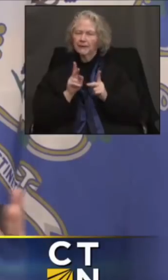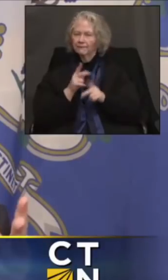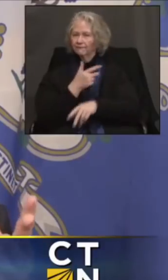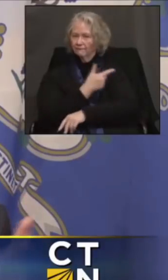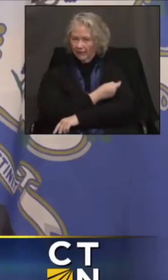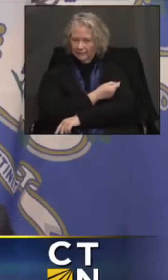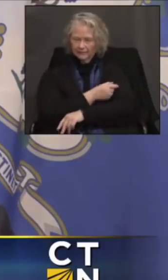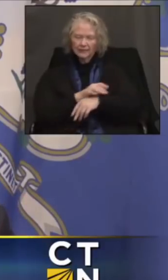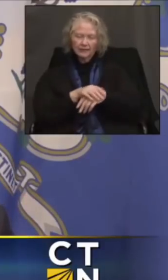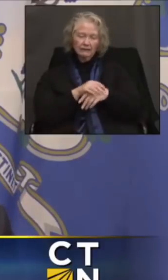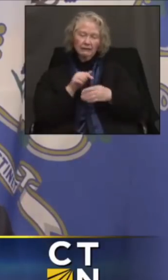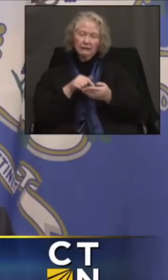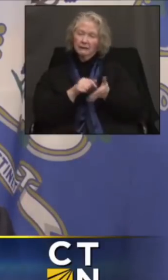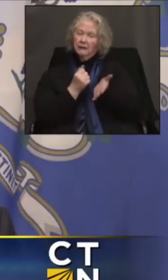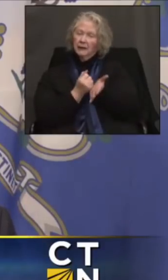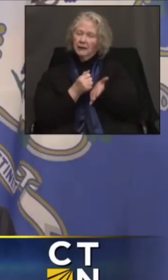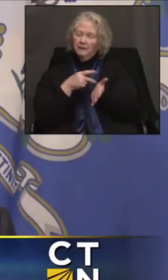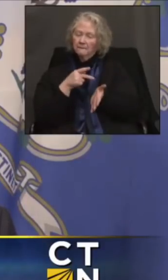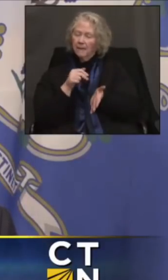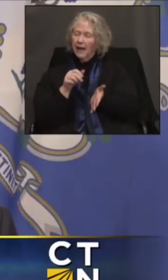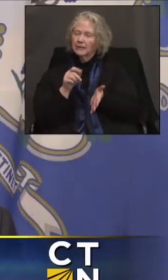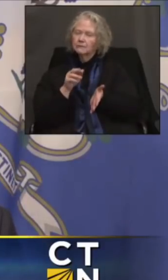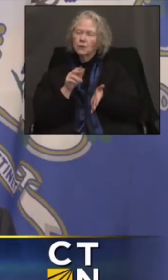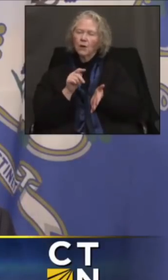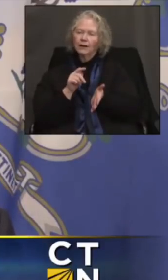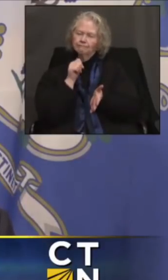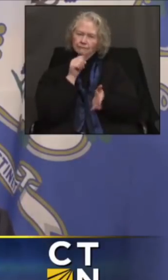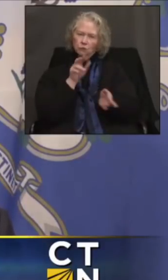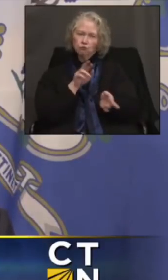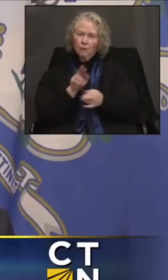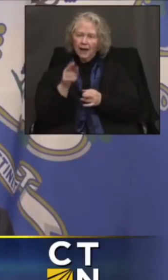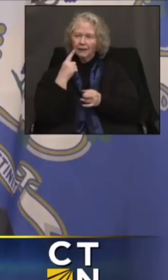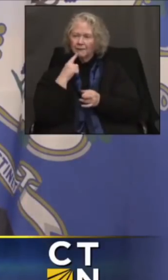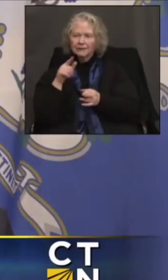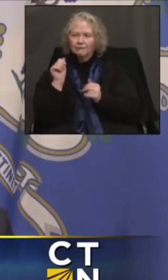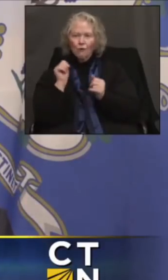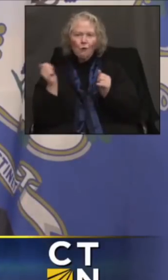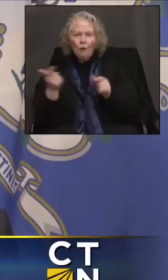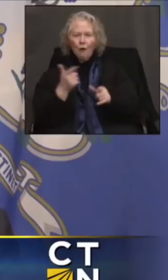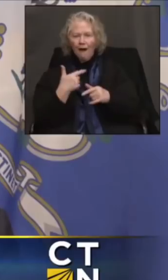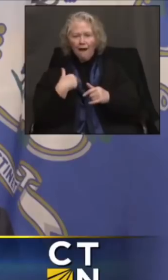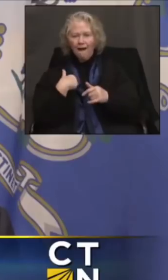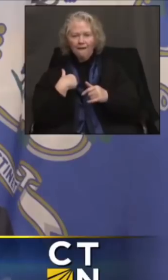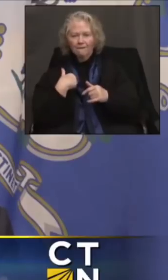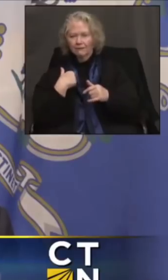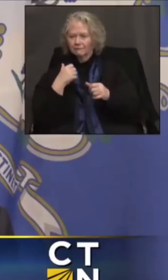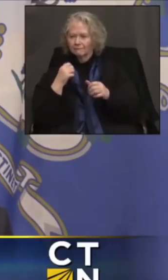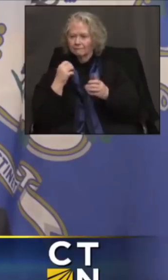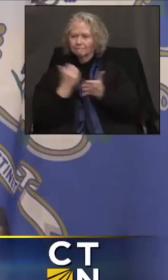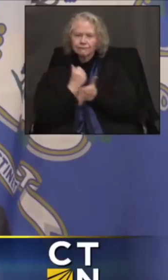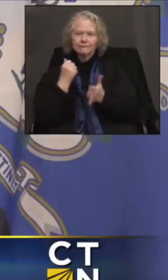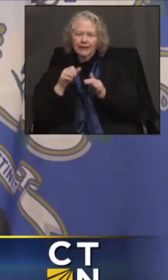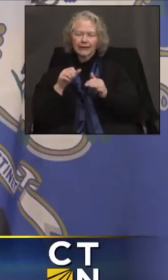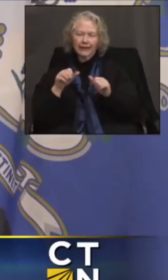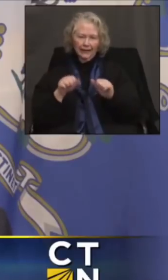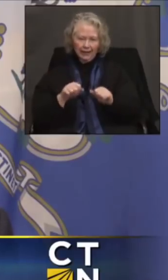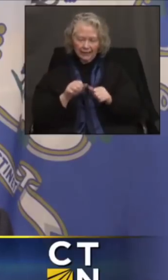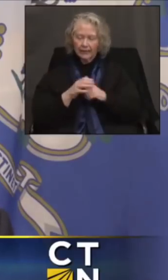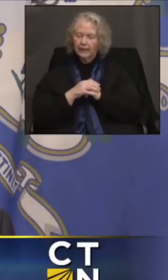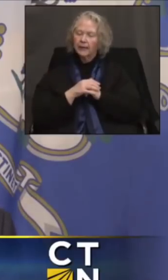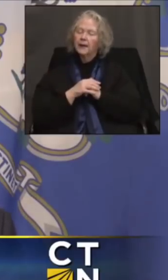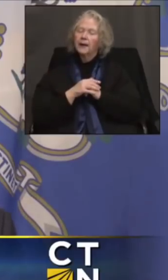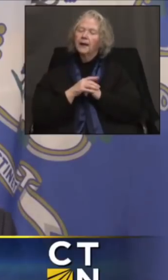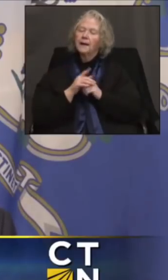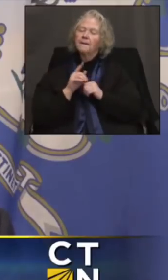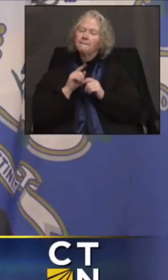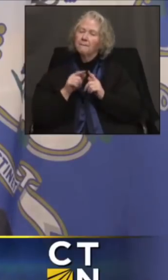the passport when not everybody has had an opportunity to get vaccinated seems very fair. That said, we've had some conversations